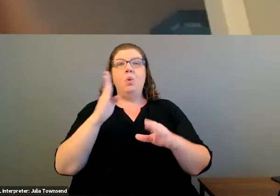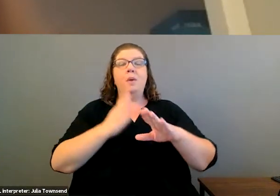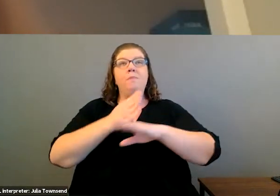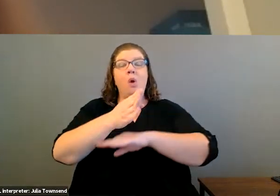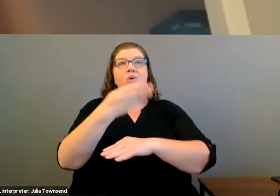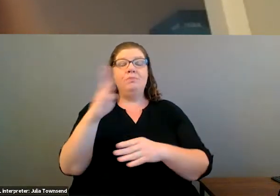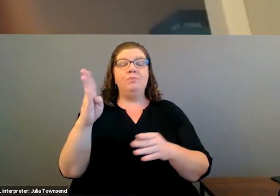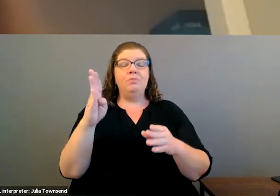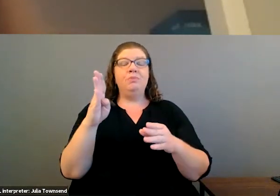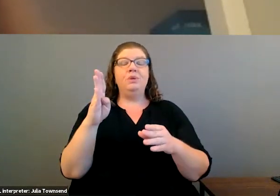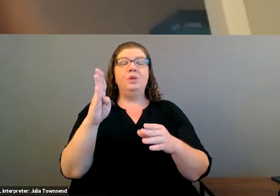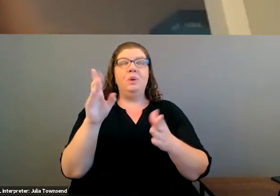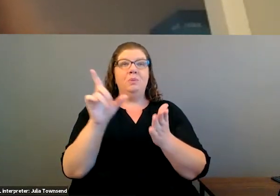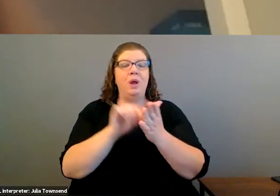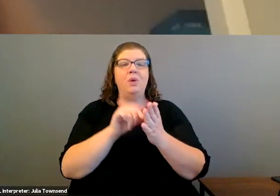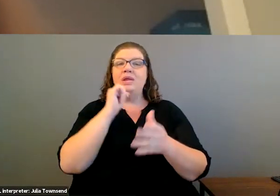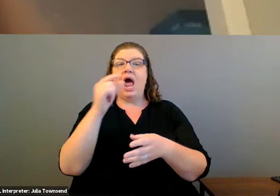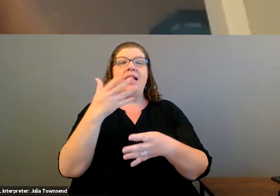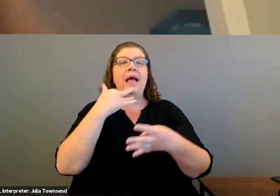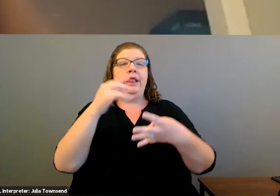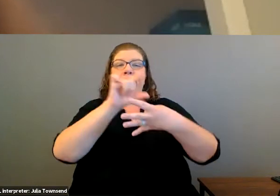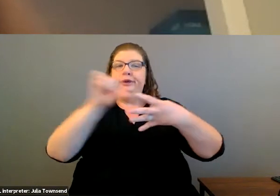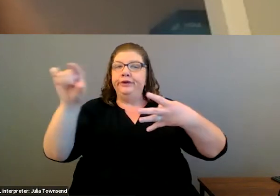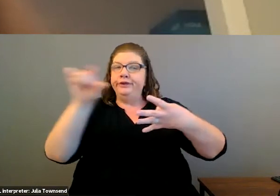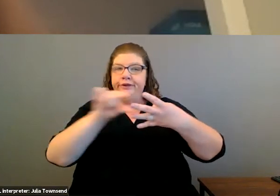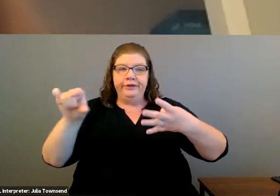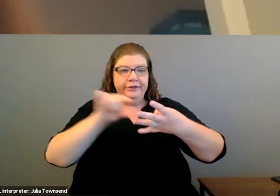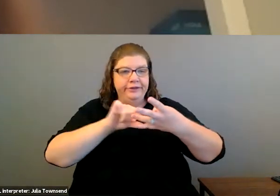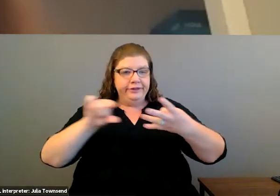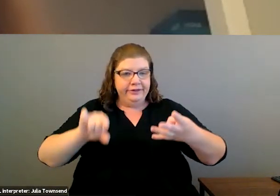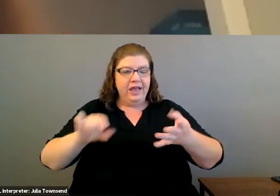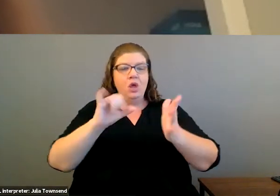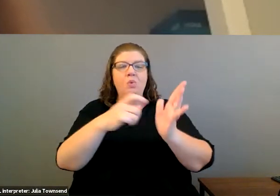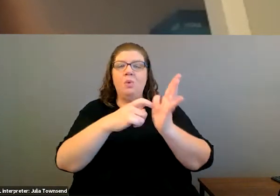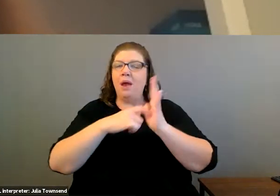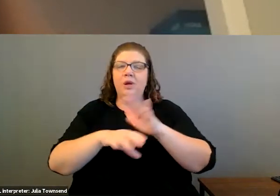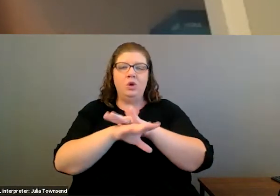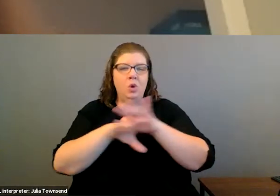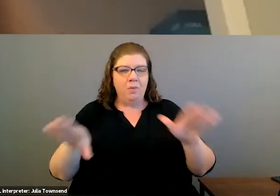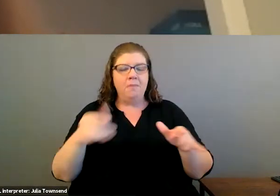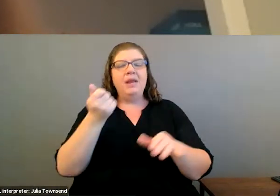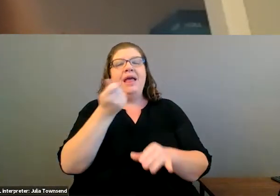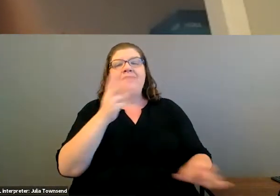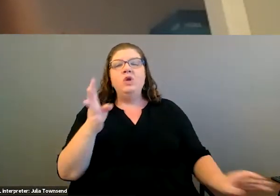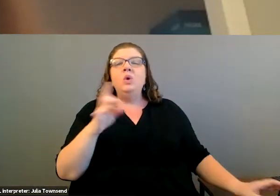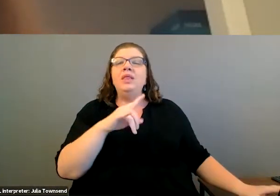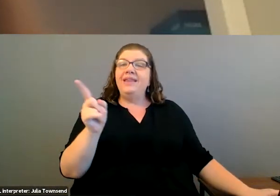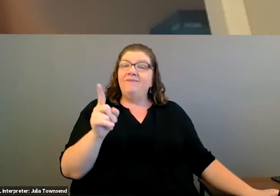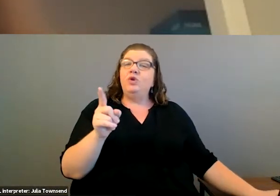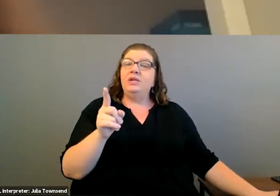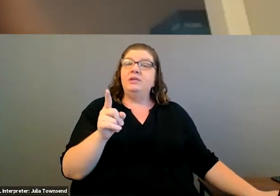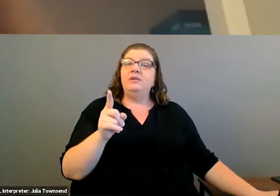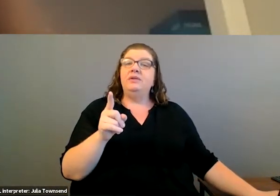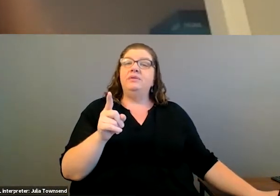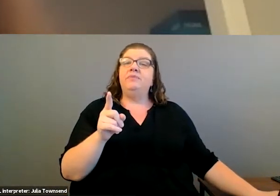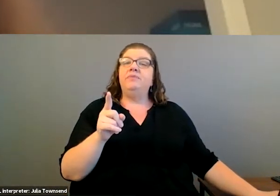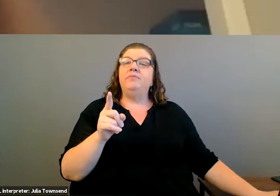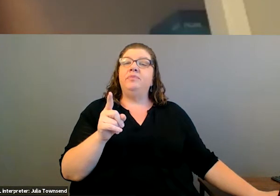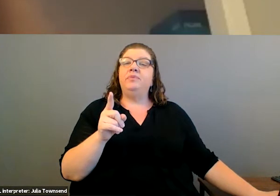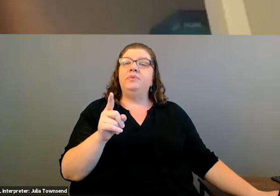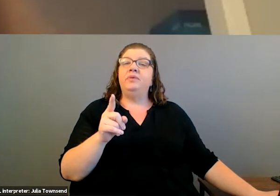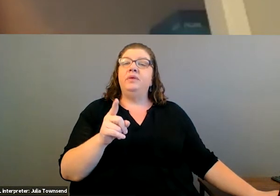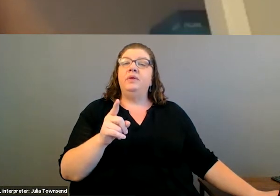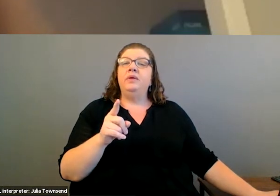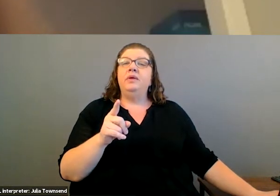using color tiers and no longer having those requirements. But there are a few things that are different for the general public than for